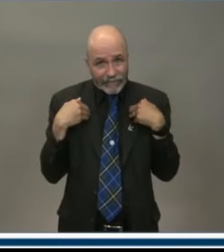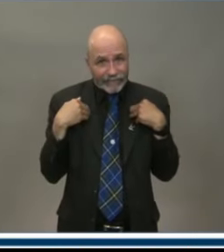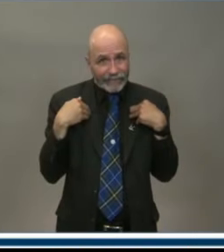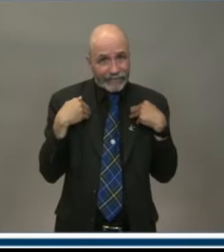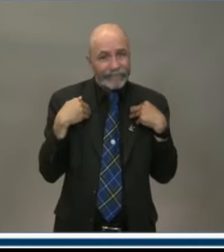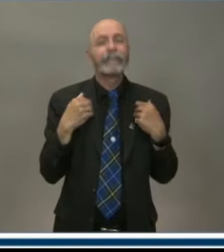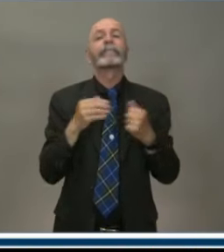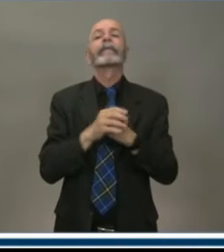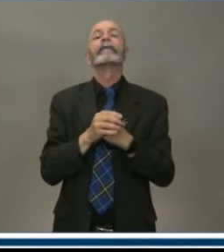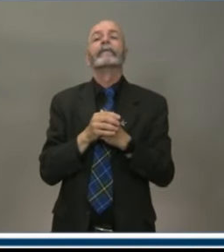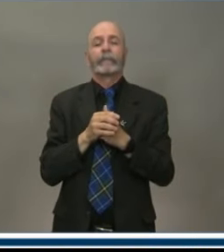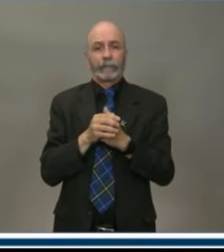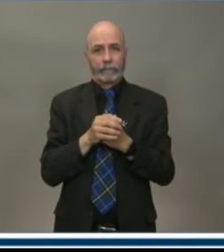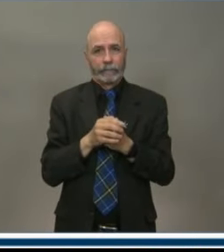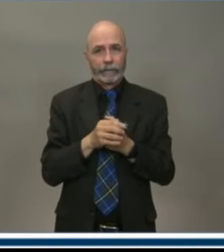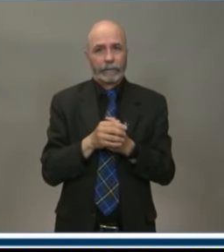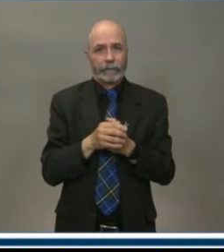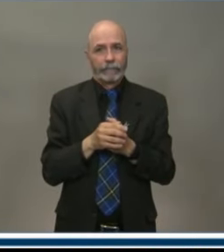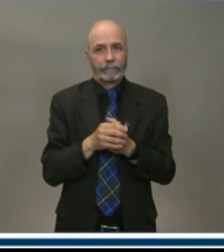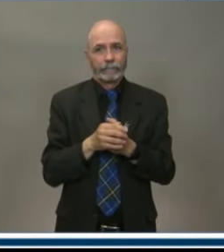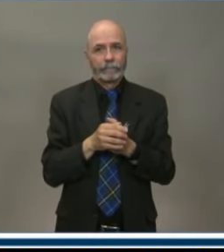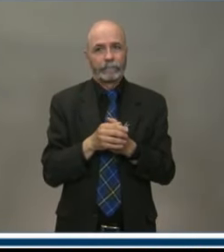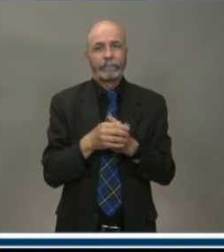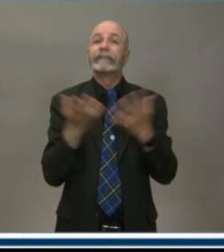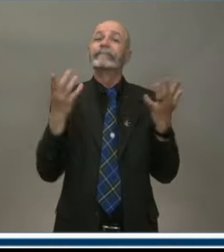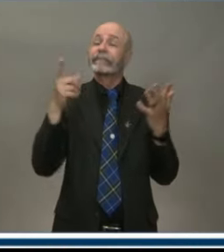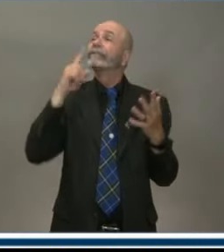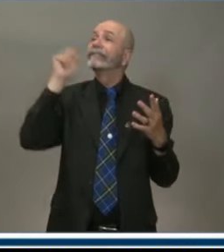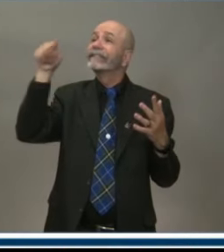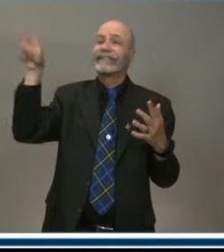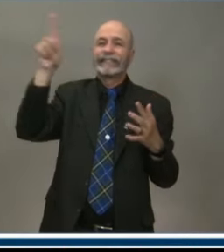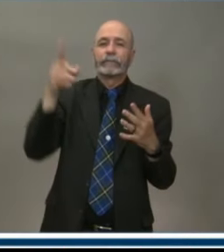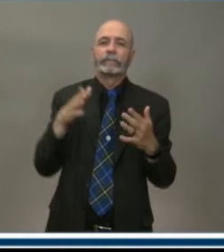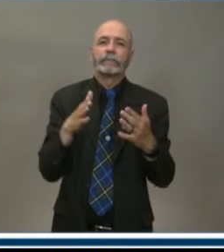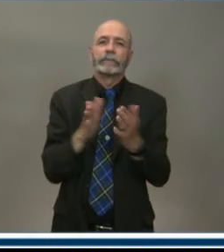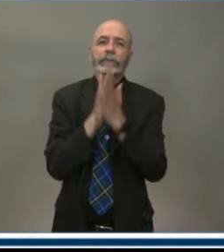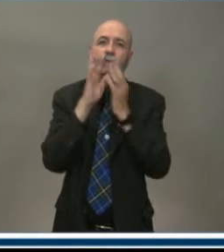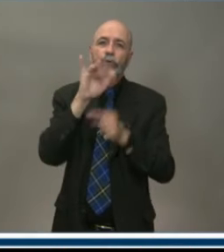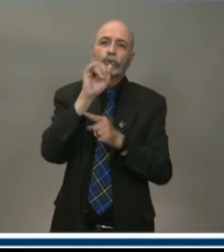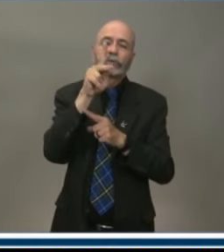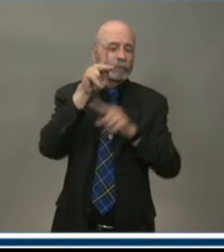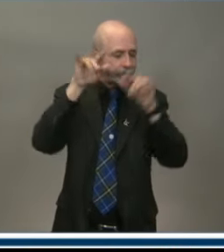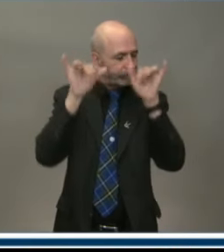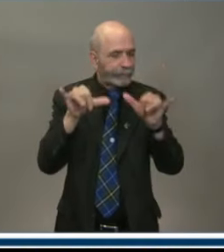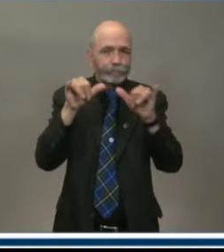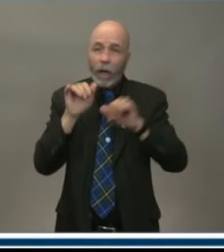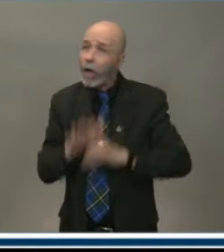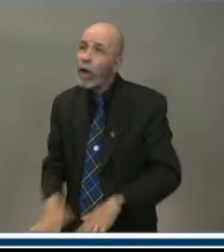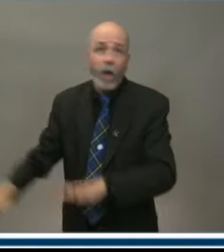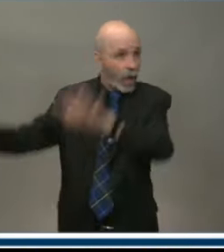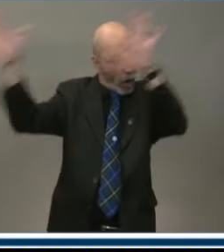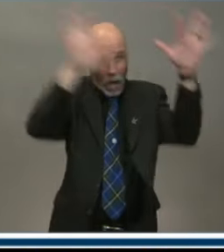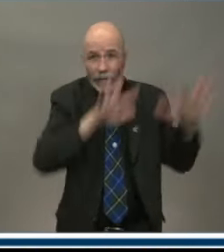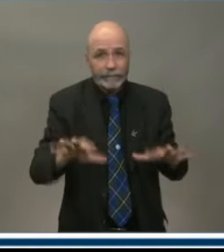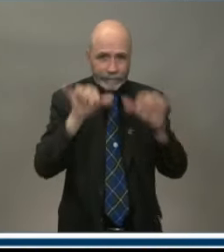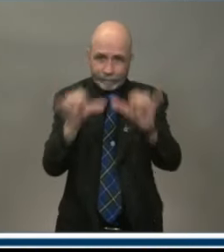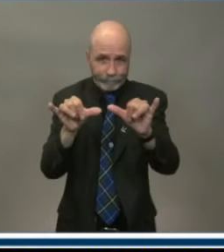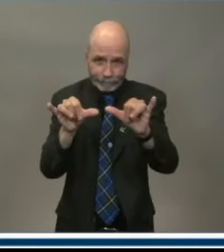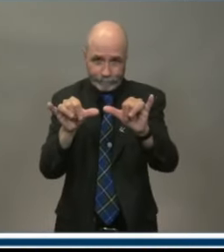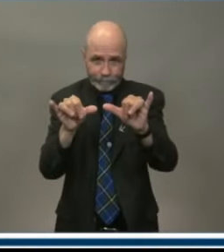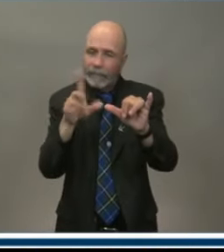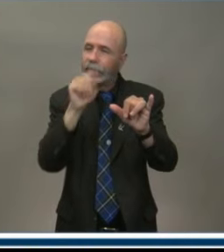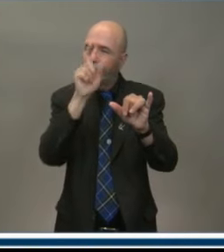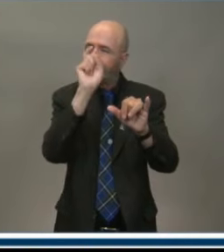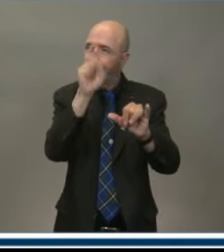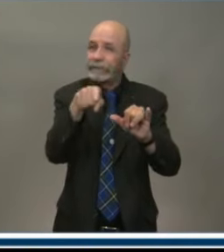of COVID-19 is there for all of us, that we all need to take the steps necessary that we've